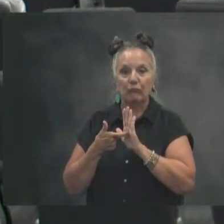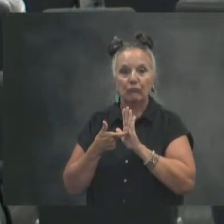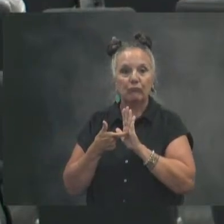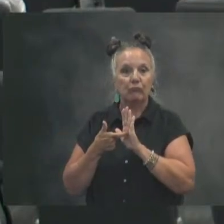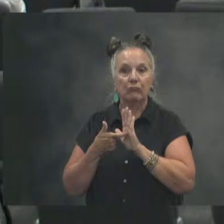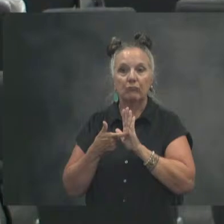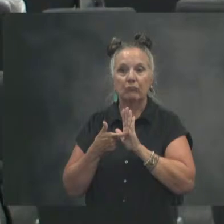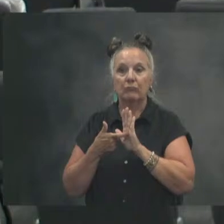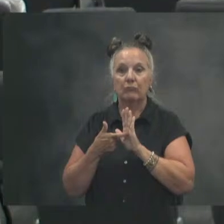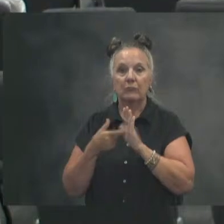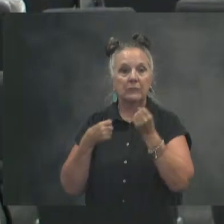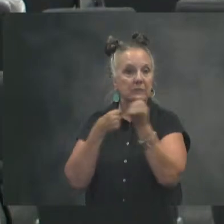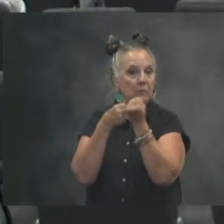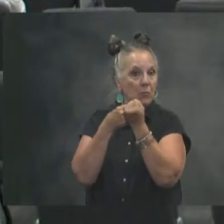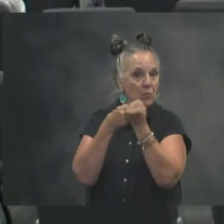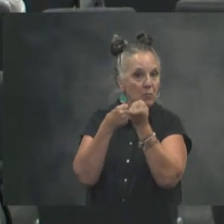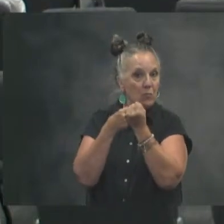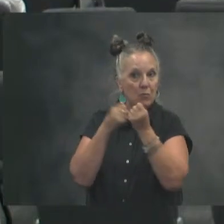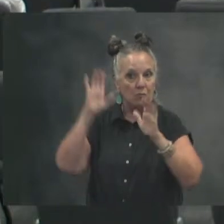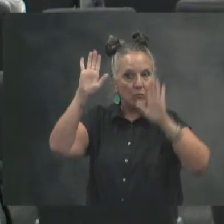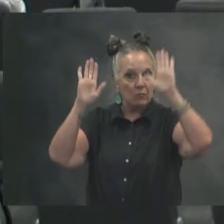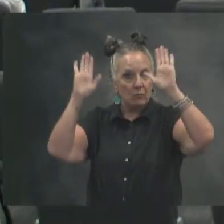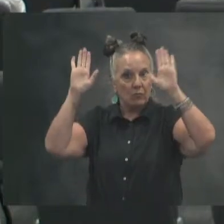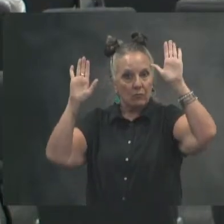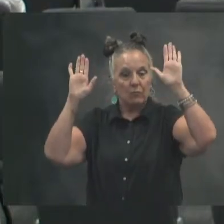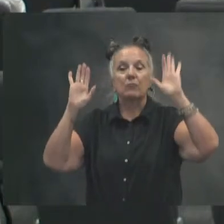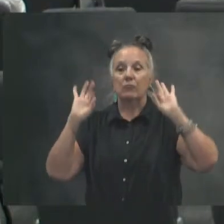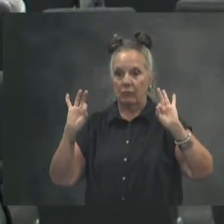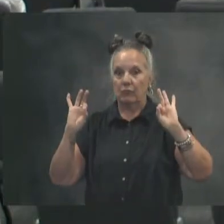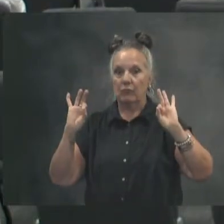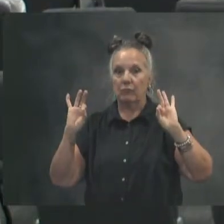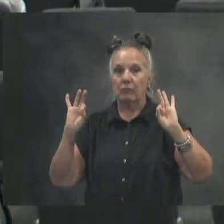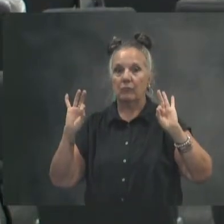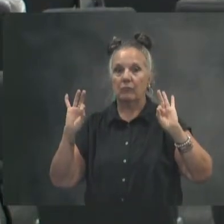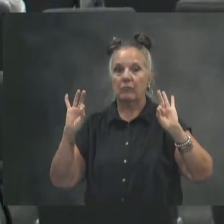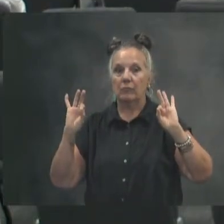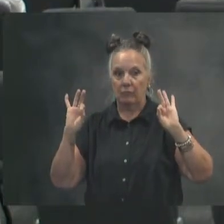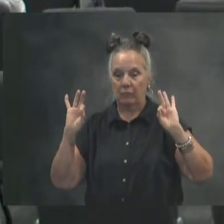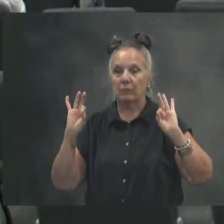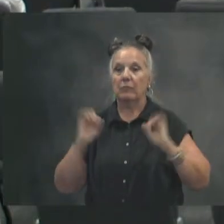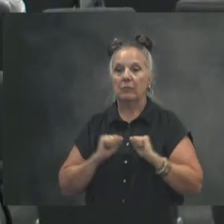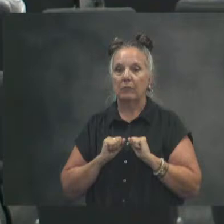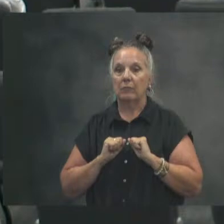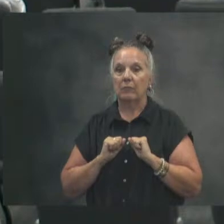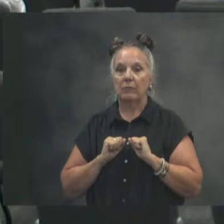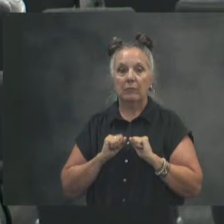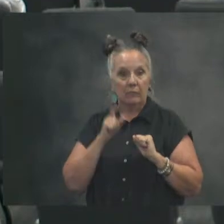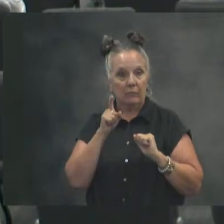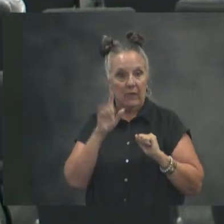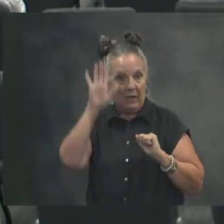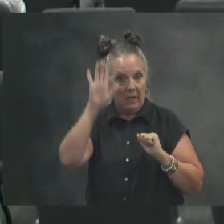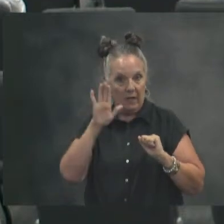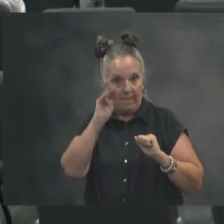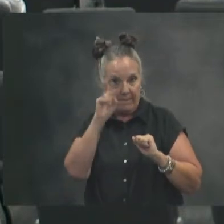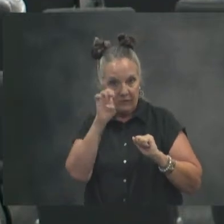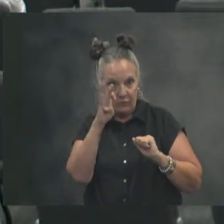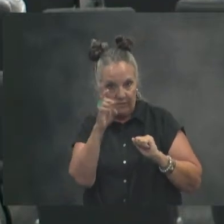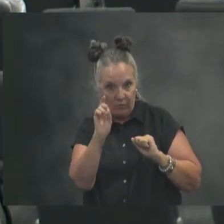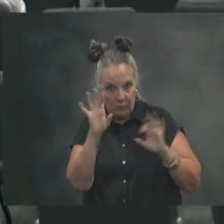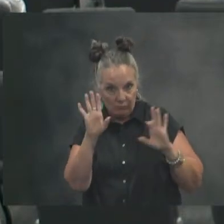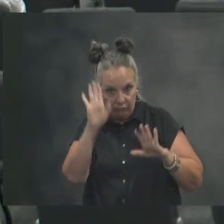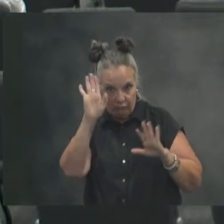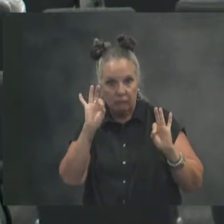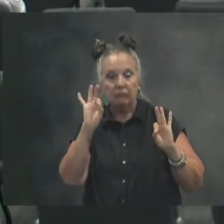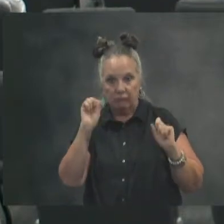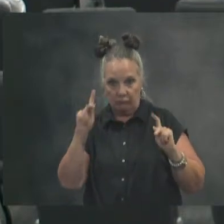All those in favor? All right. Is your hand up? Mr. Stauffer? Yeah. Okay. Put it down.